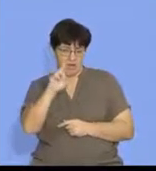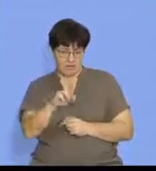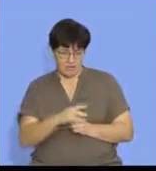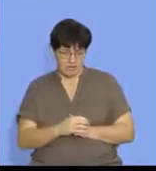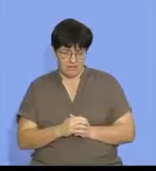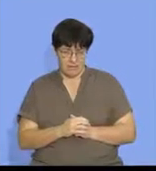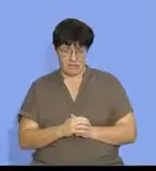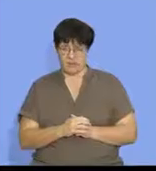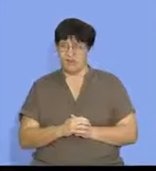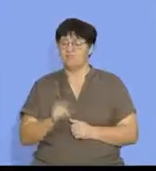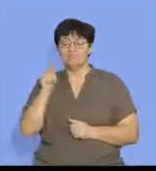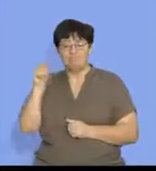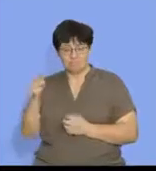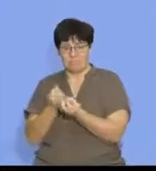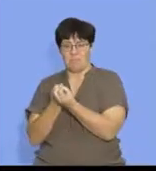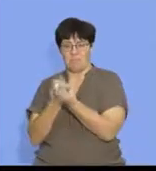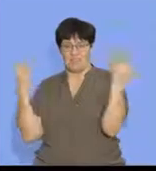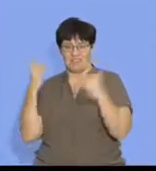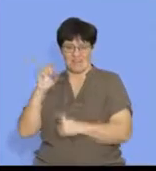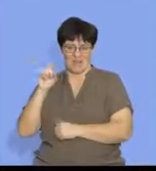and these are multicellular.